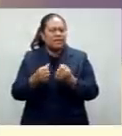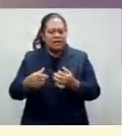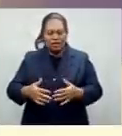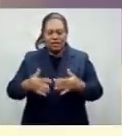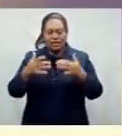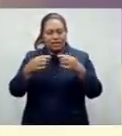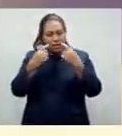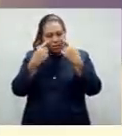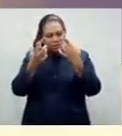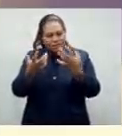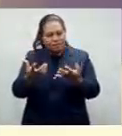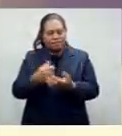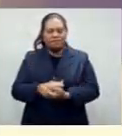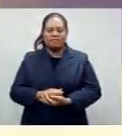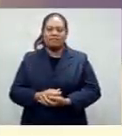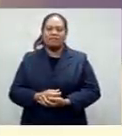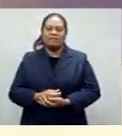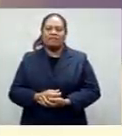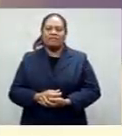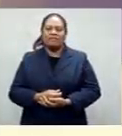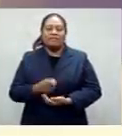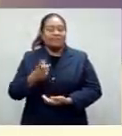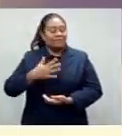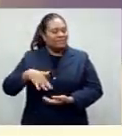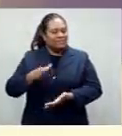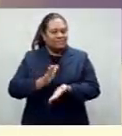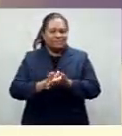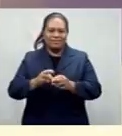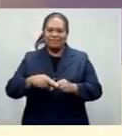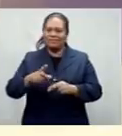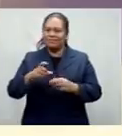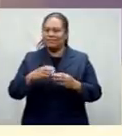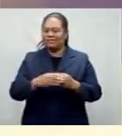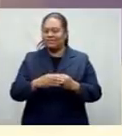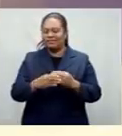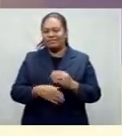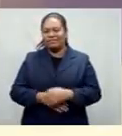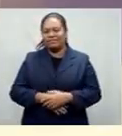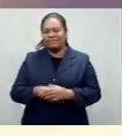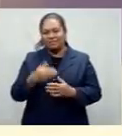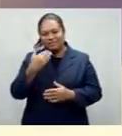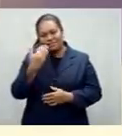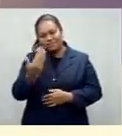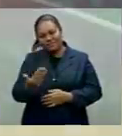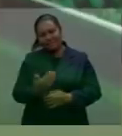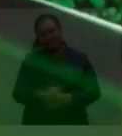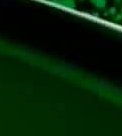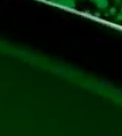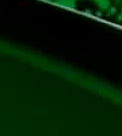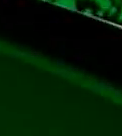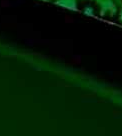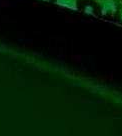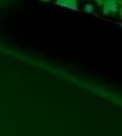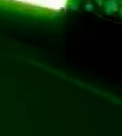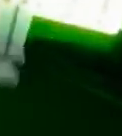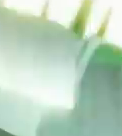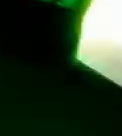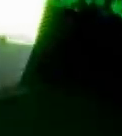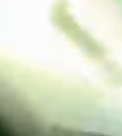to gauge the market sentiment. That's all from your HFC Bank for now. Vinaka.